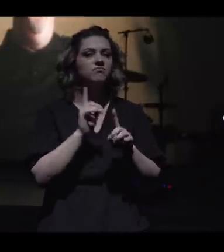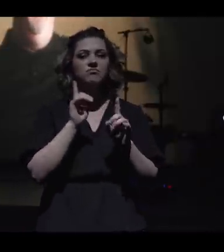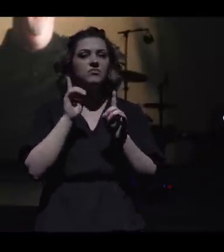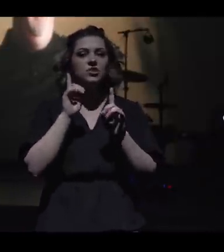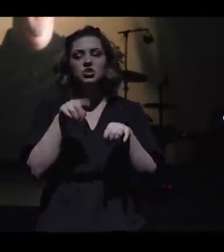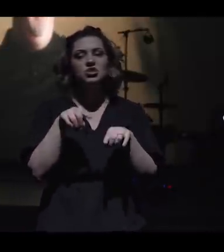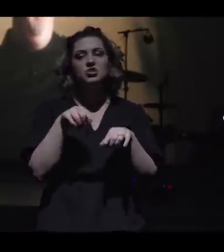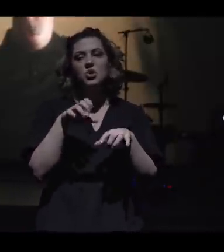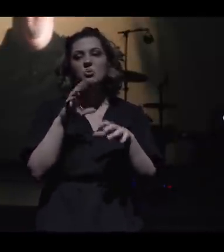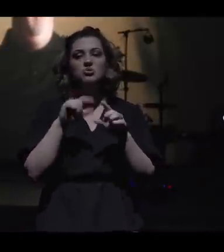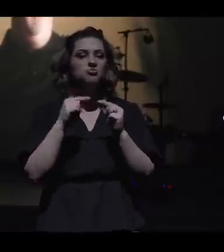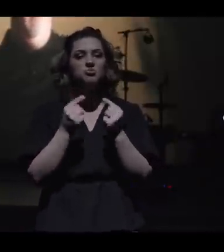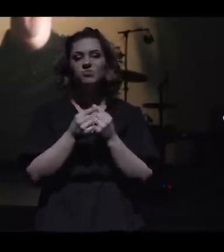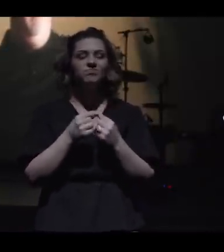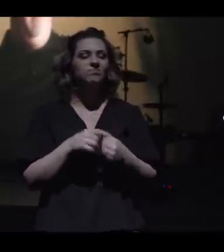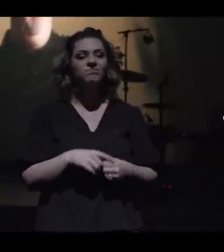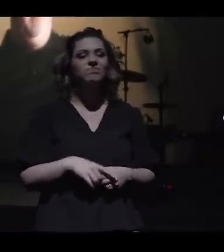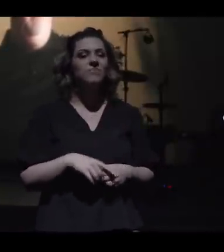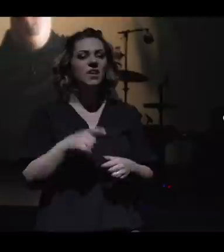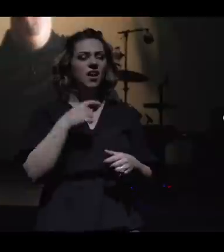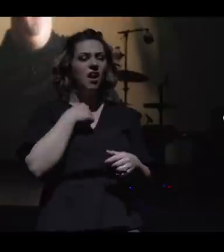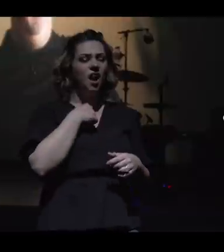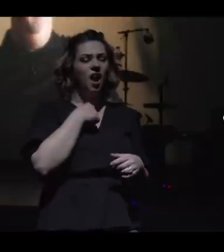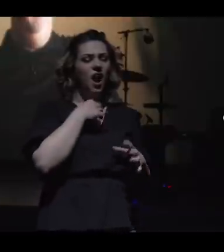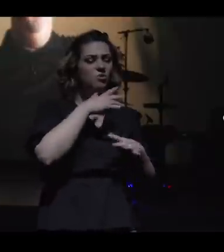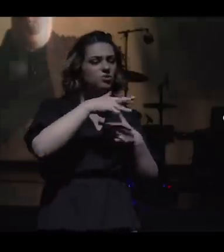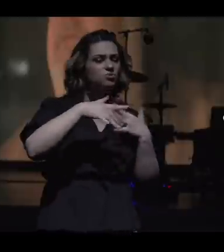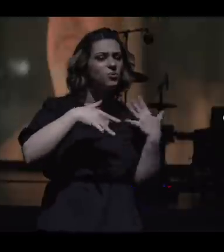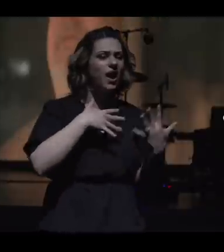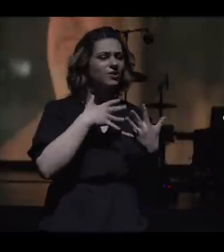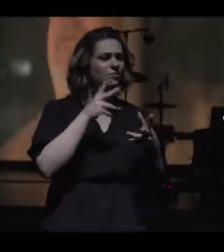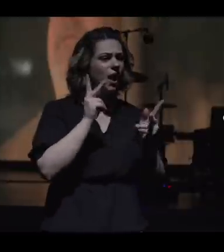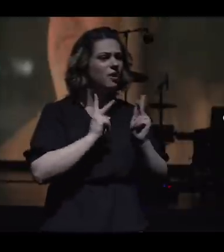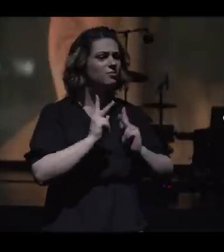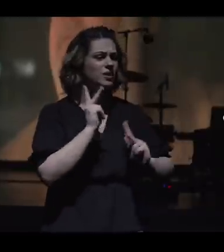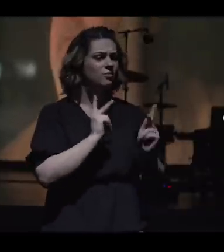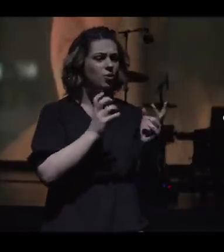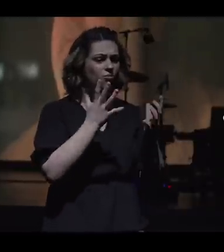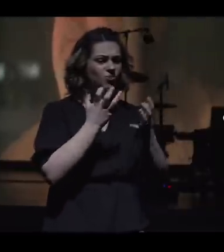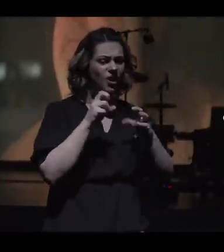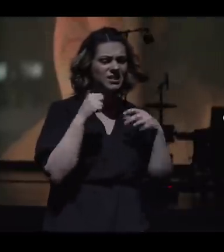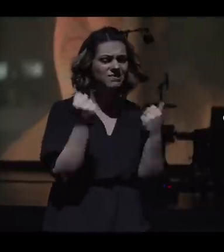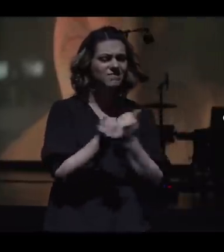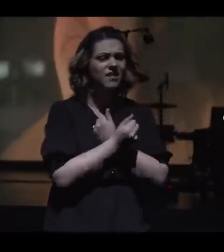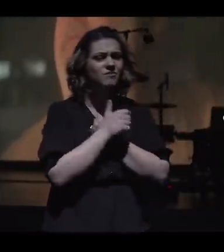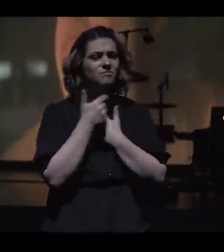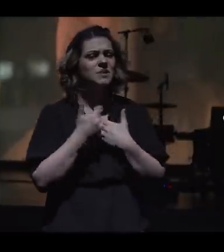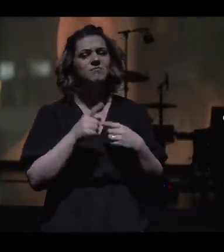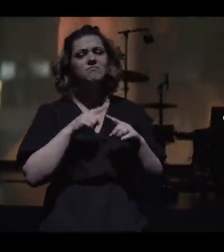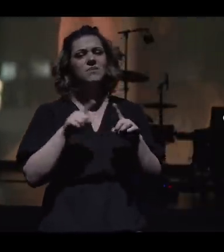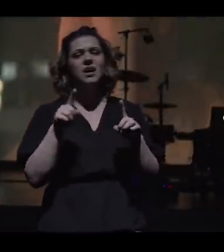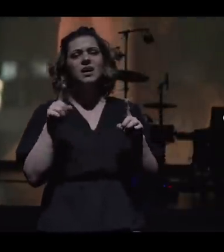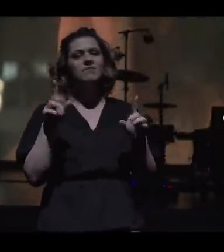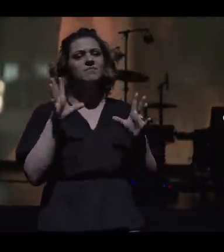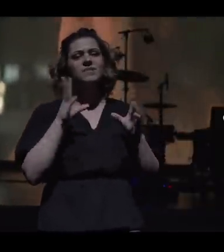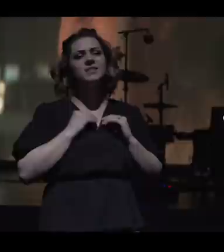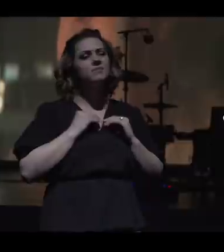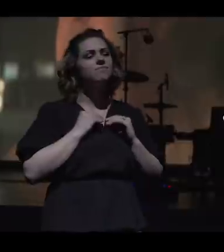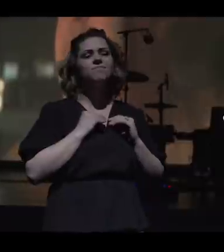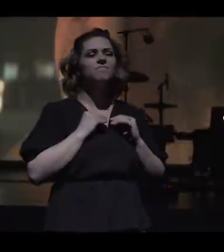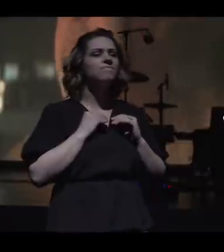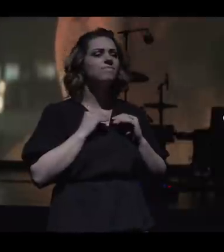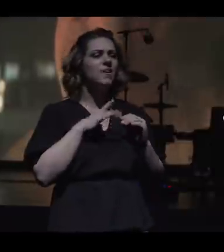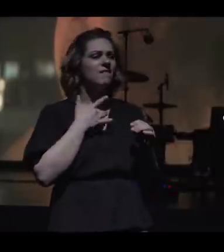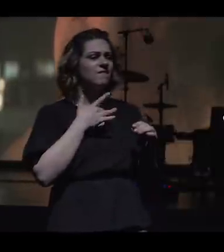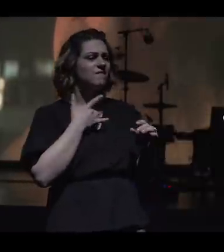group. I was surrounded by people that just wanted to love on me, and I wouldn't let them in. I felt